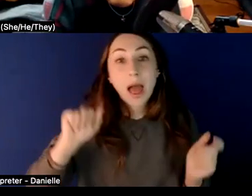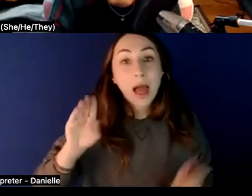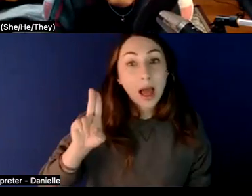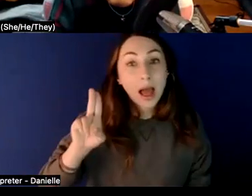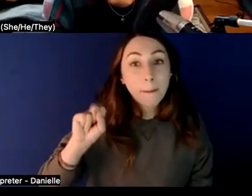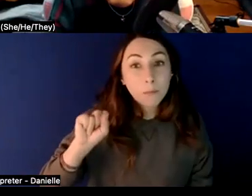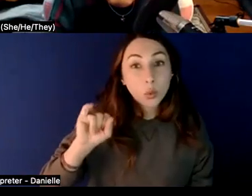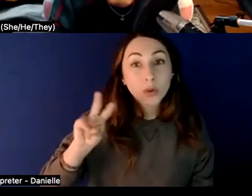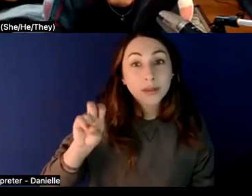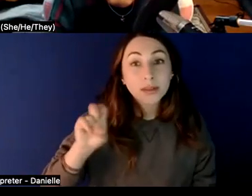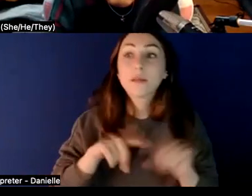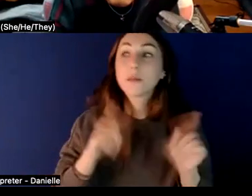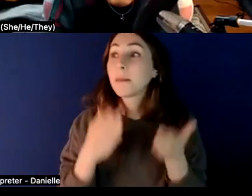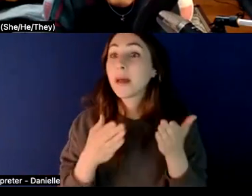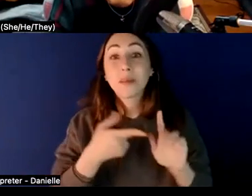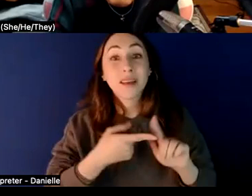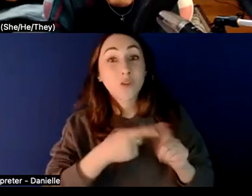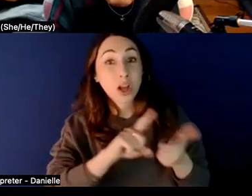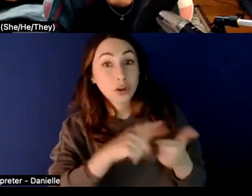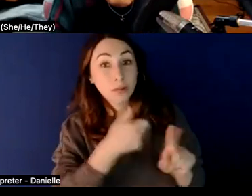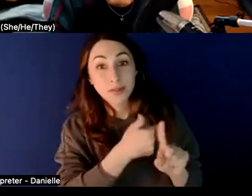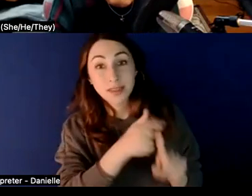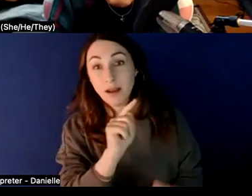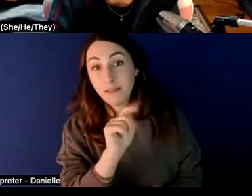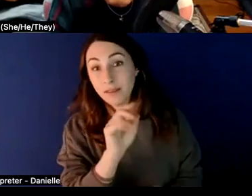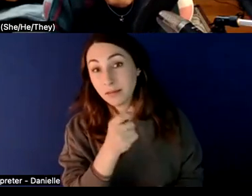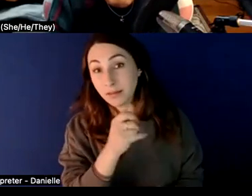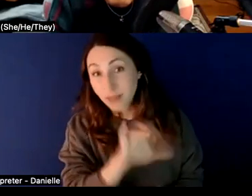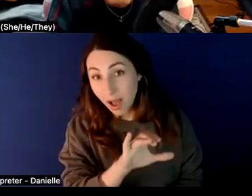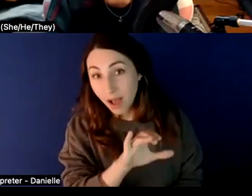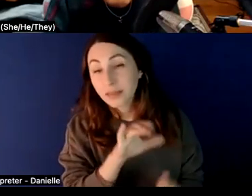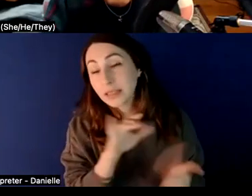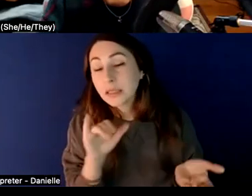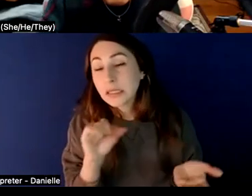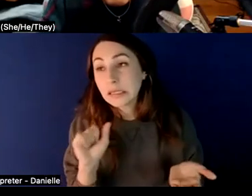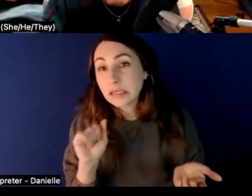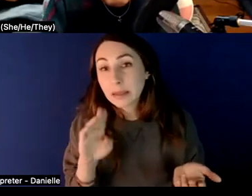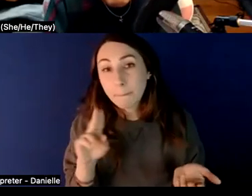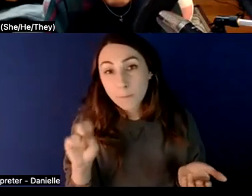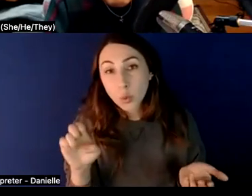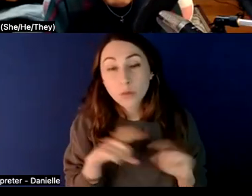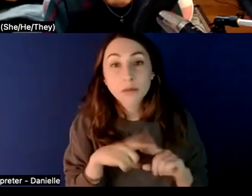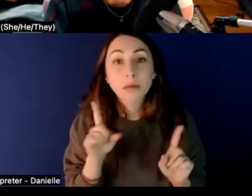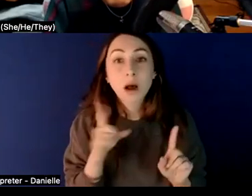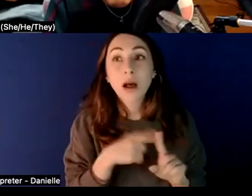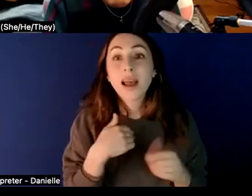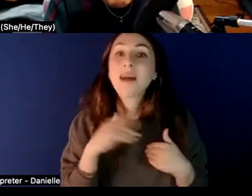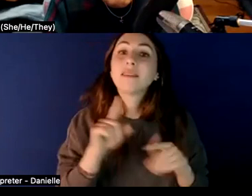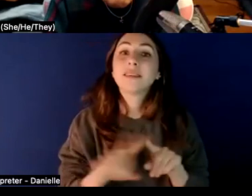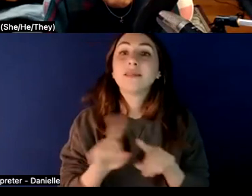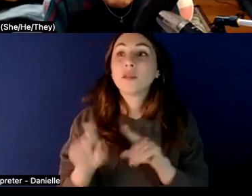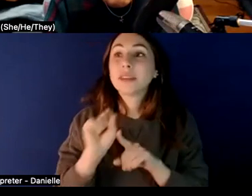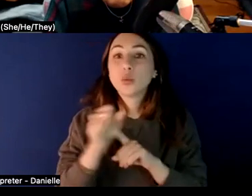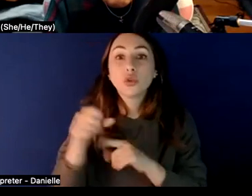it was a toxic friendship, which is abusive relationship, but that's besides the point. It's like there's so many different times in life